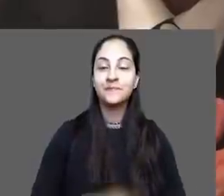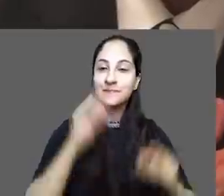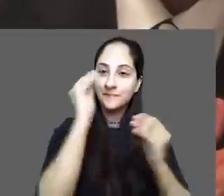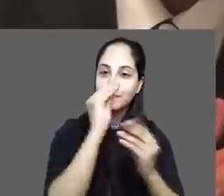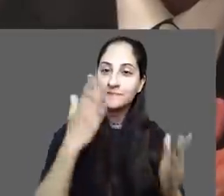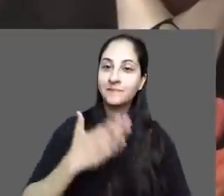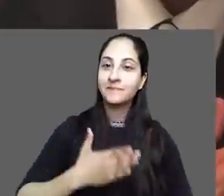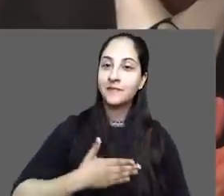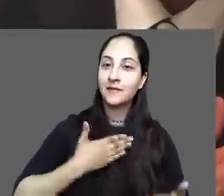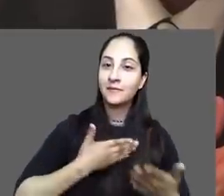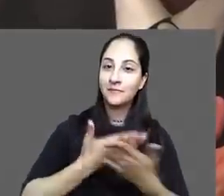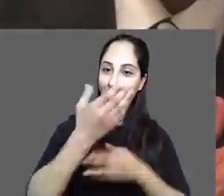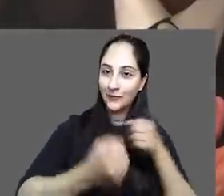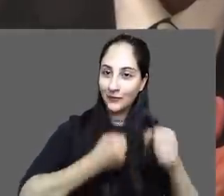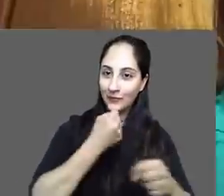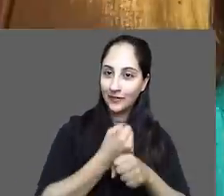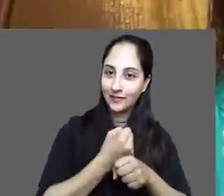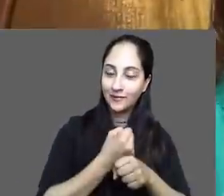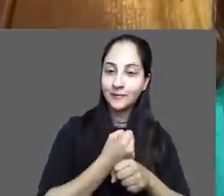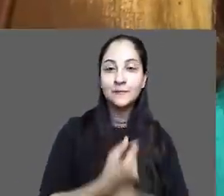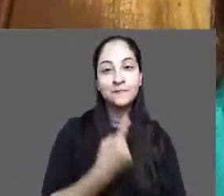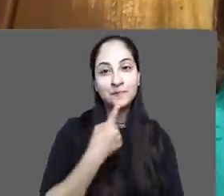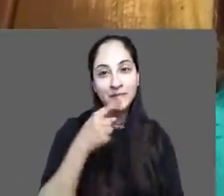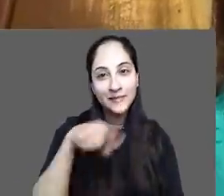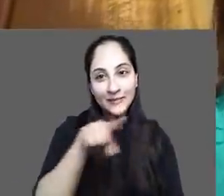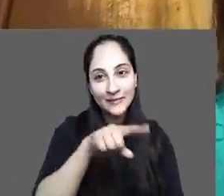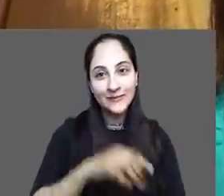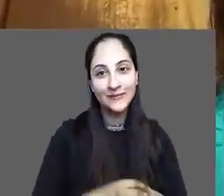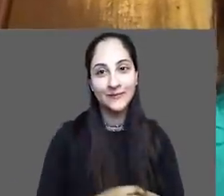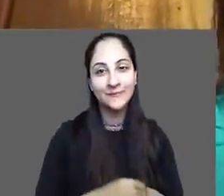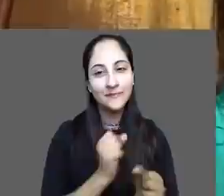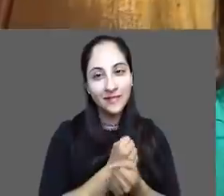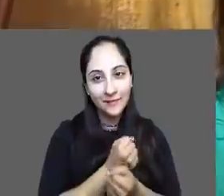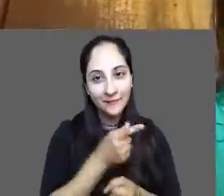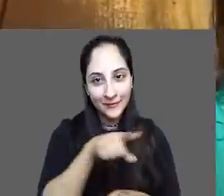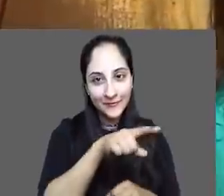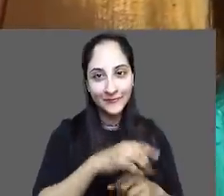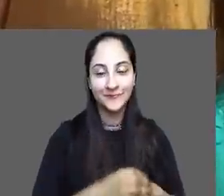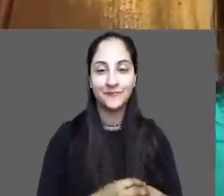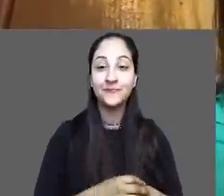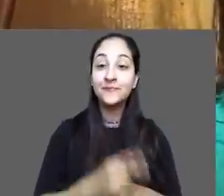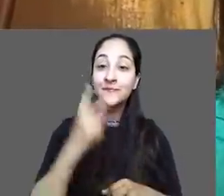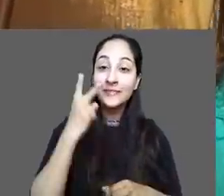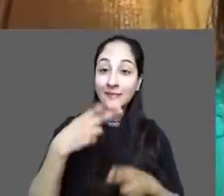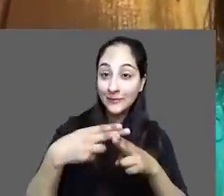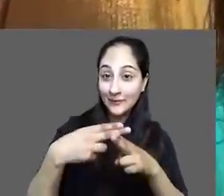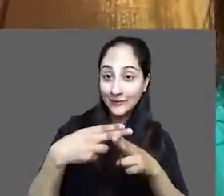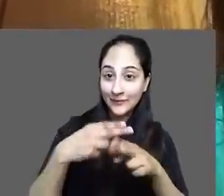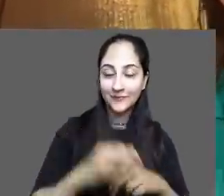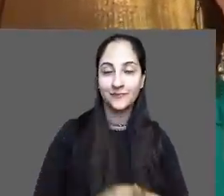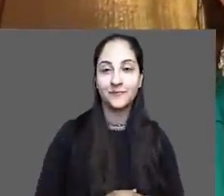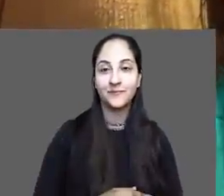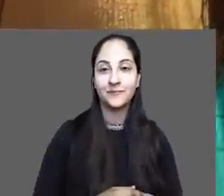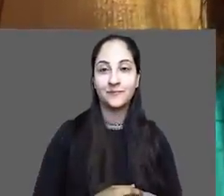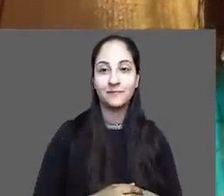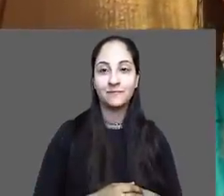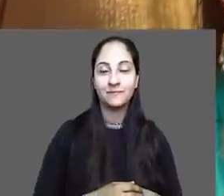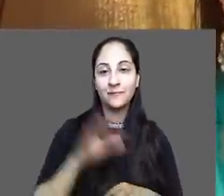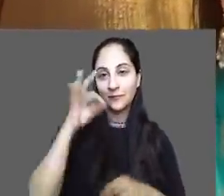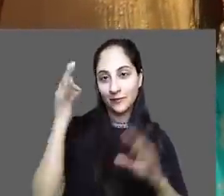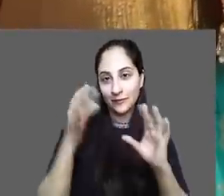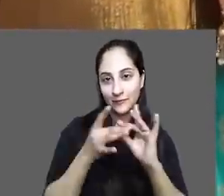positive, and stay safe. We would like to wish the Jamaat Nowruz Mubarak. We love you, we miss